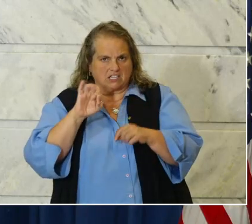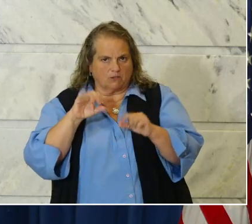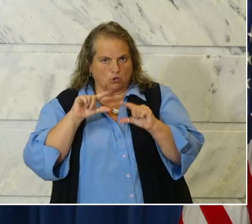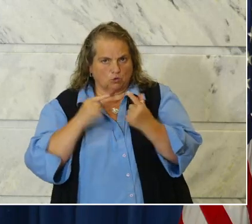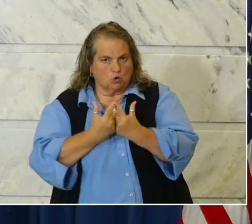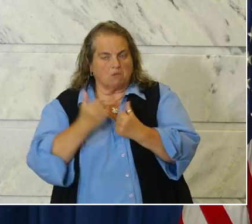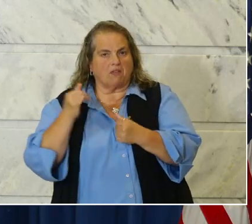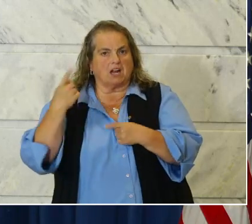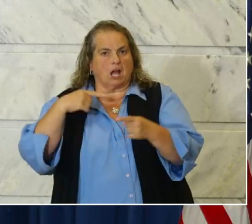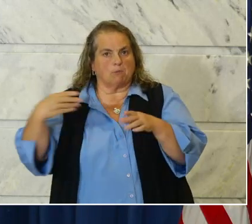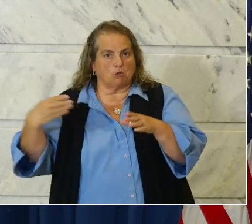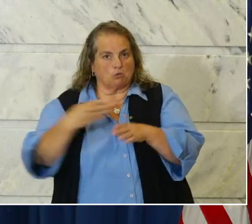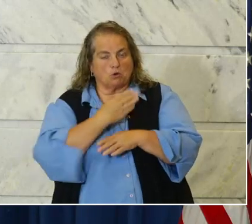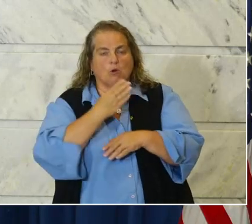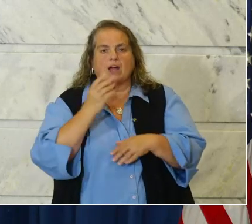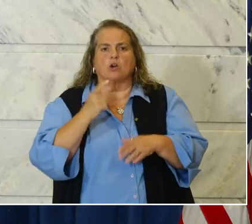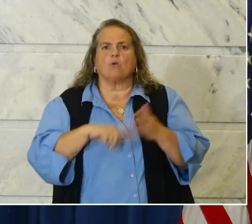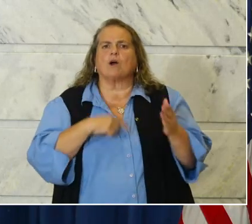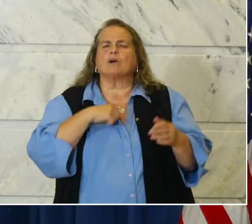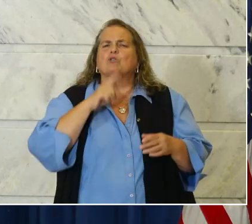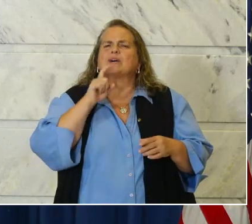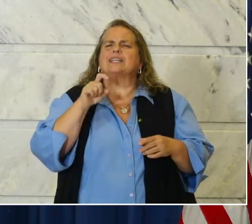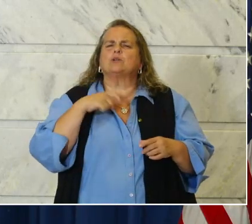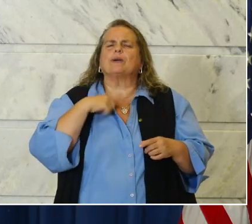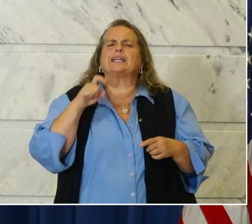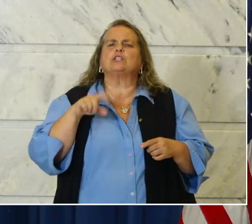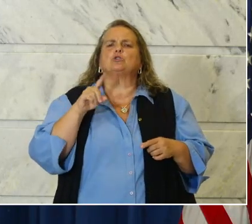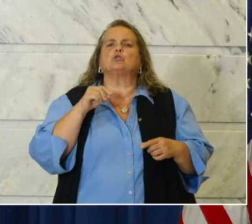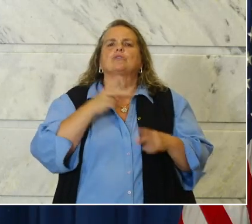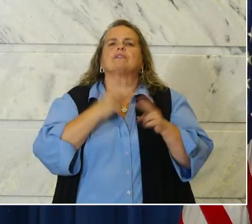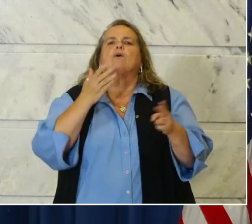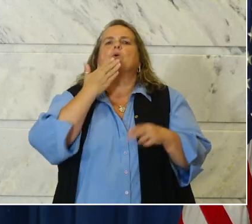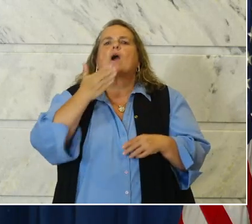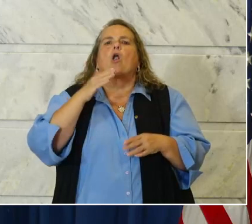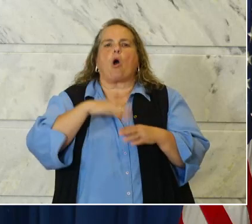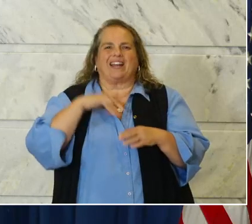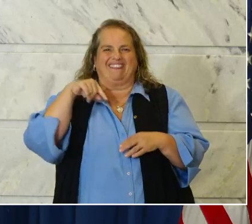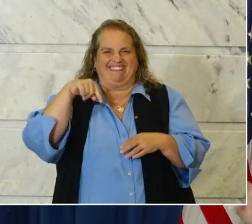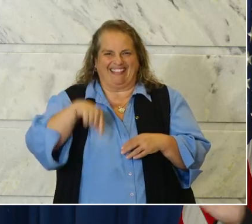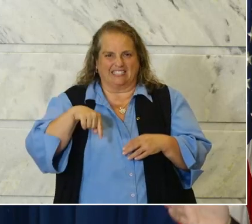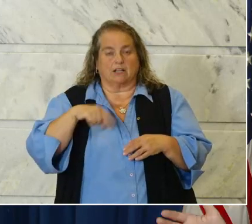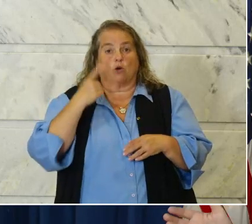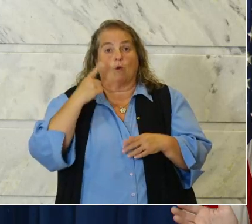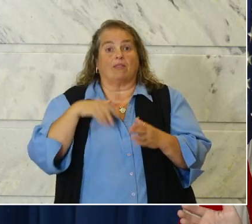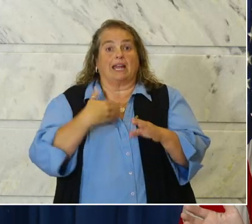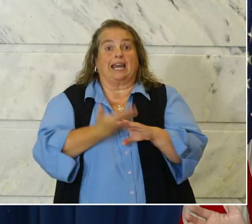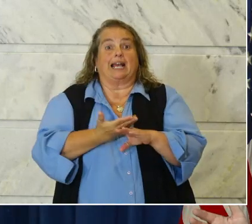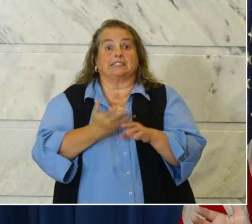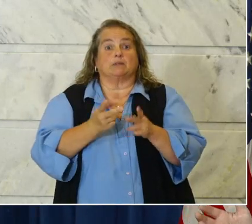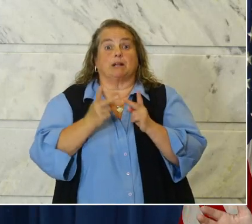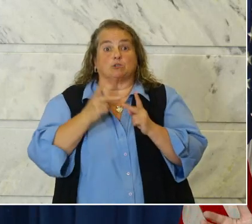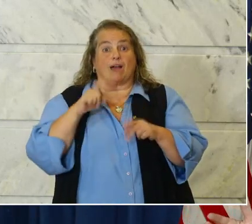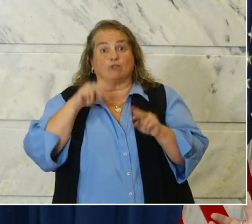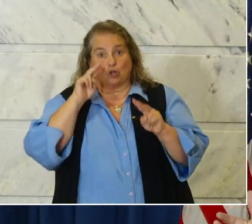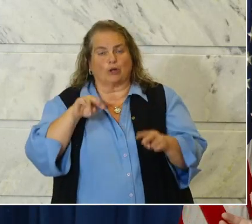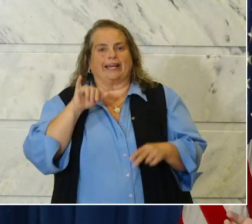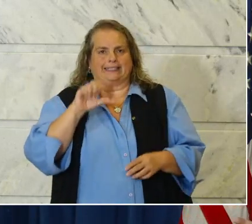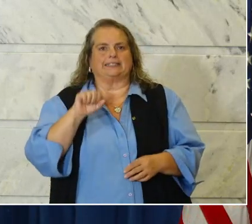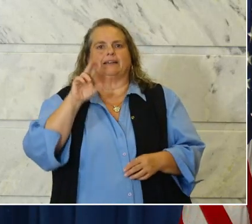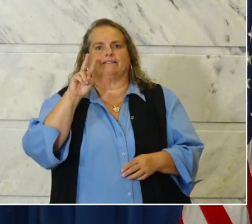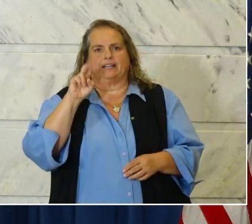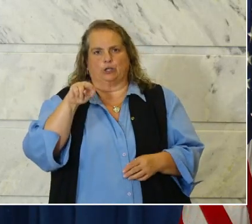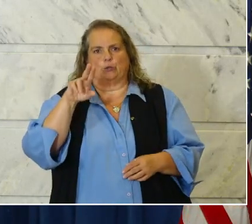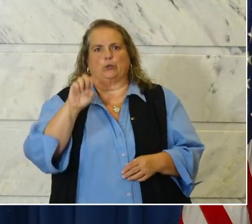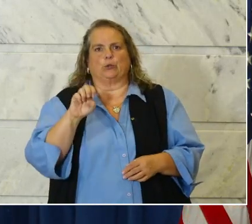through. What we really need is to do well on this, because one of the next place to look would be venue capacity. If we are